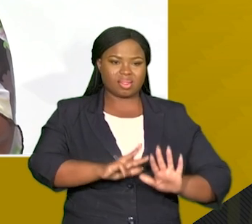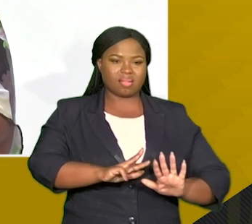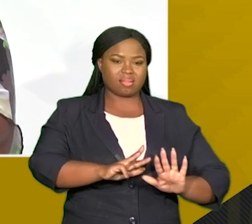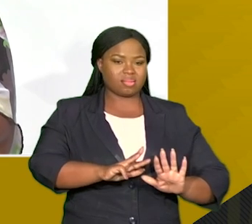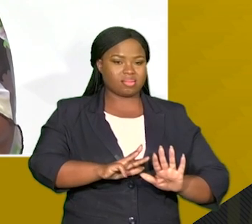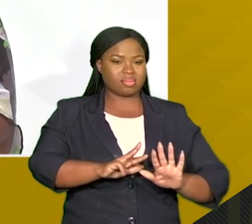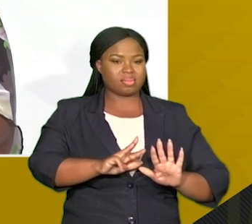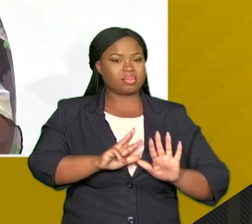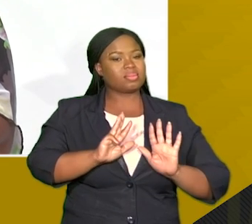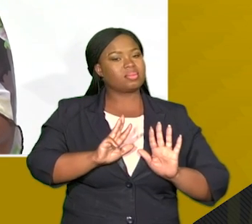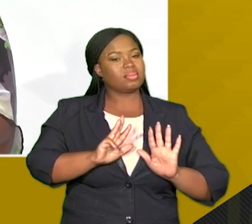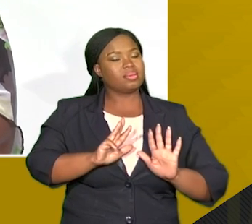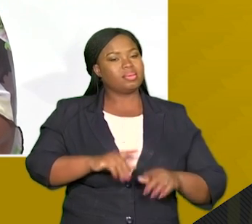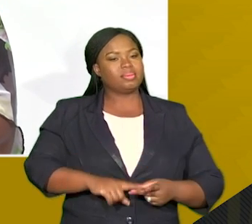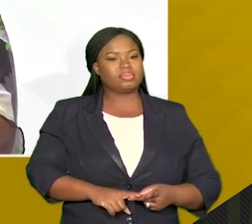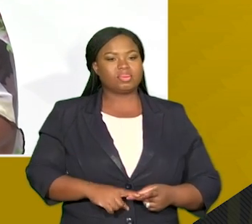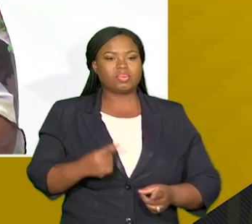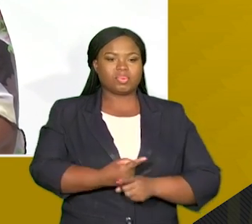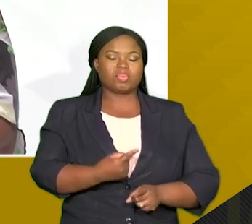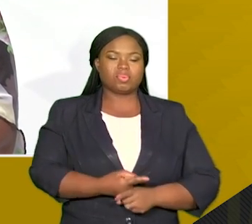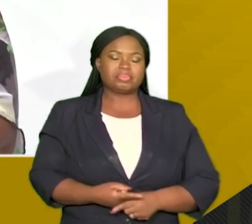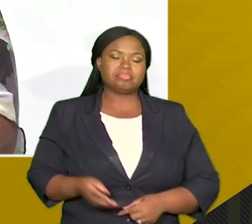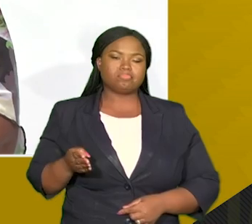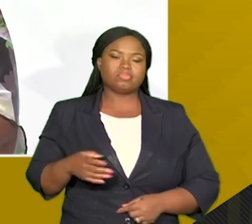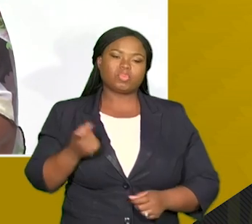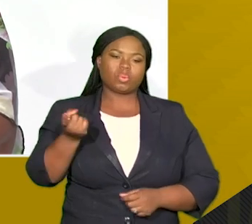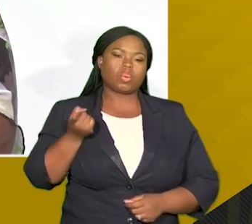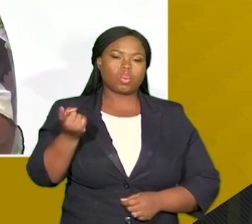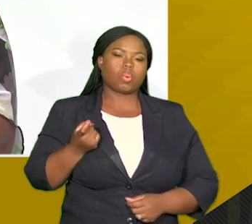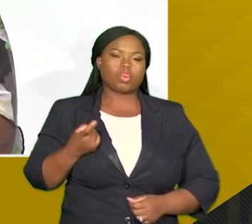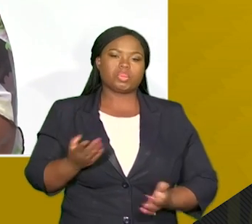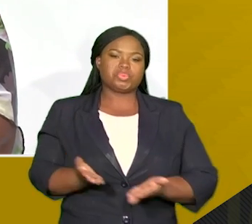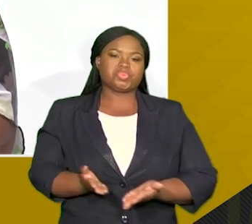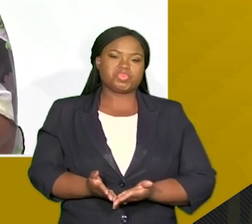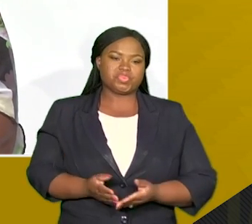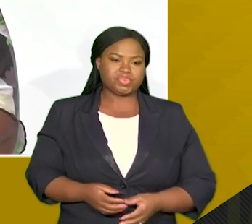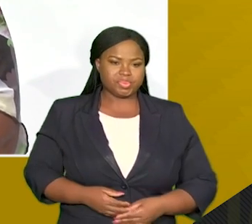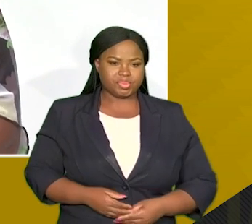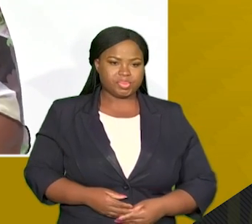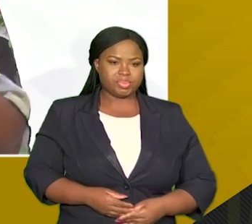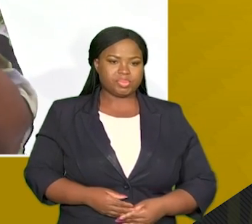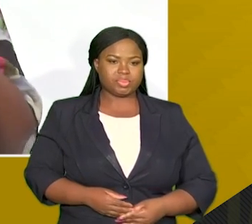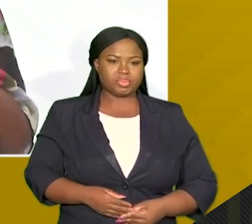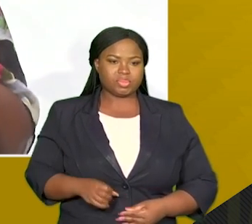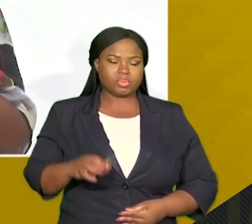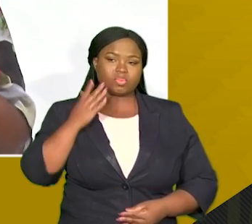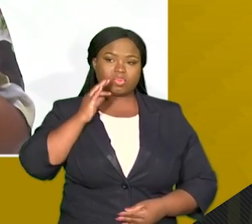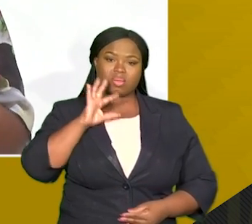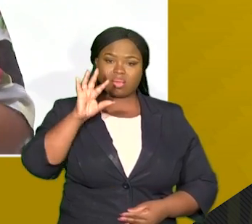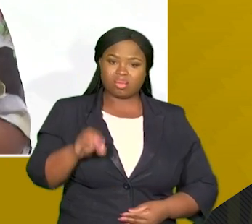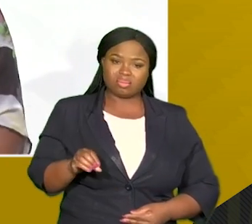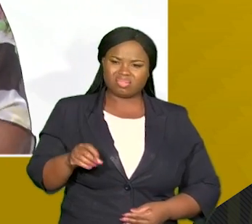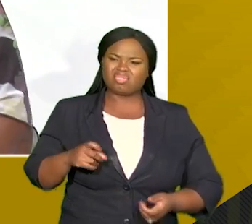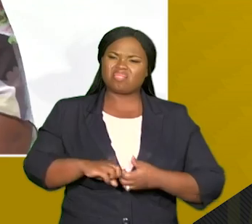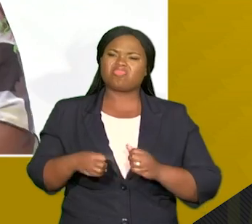is bebaloko bangibiza esikolweni. And if Sibu's good tea,